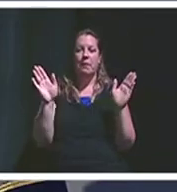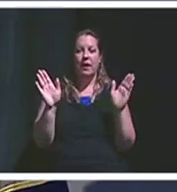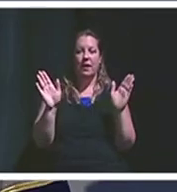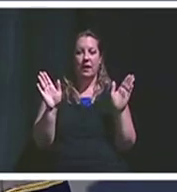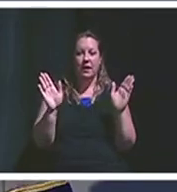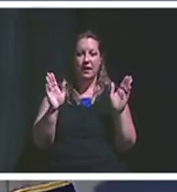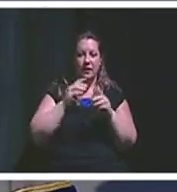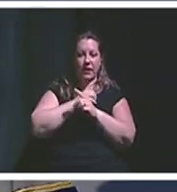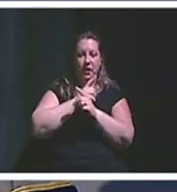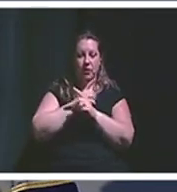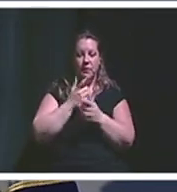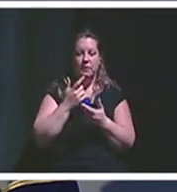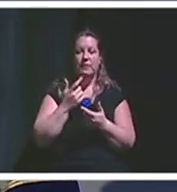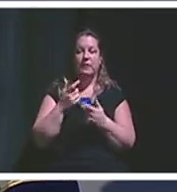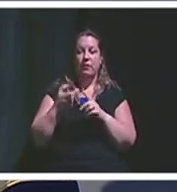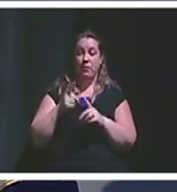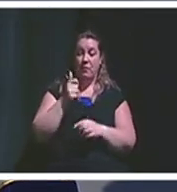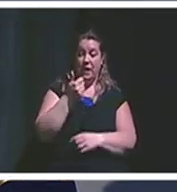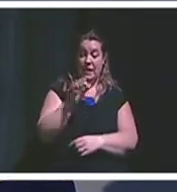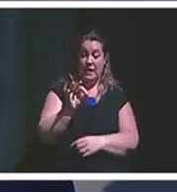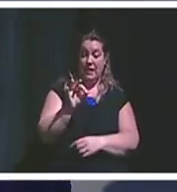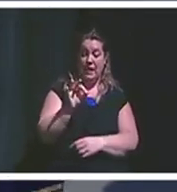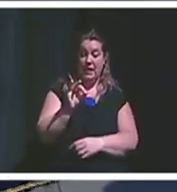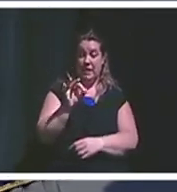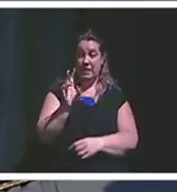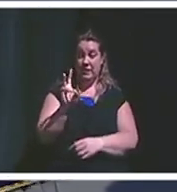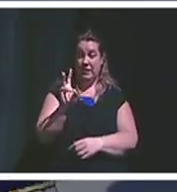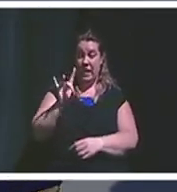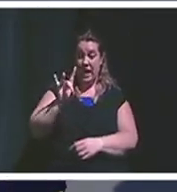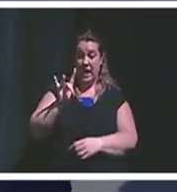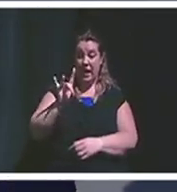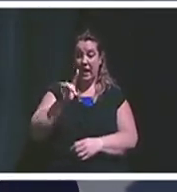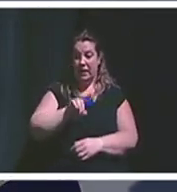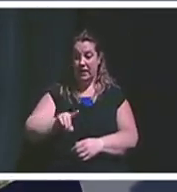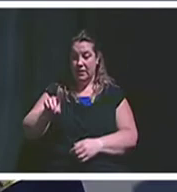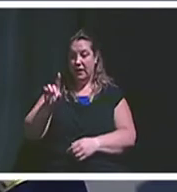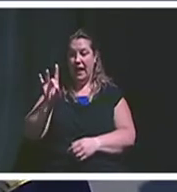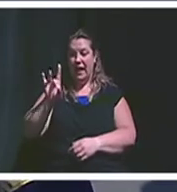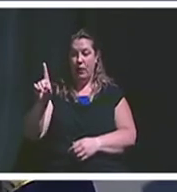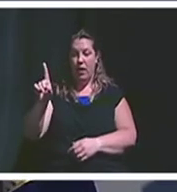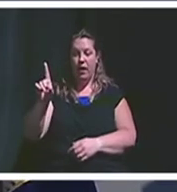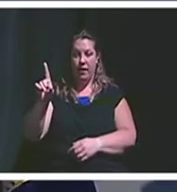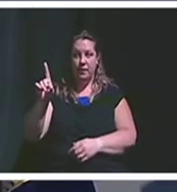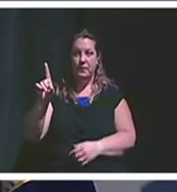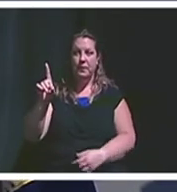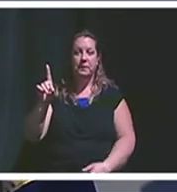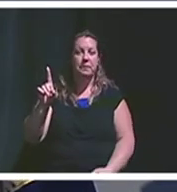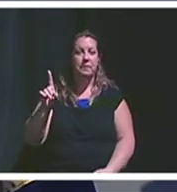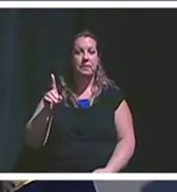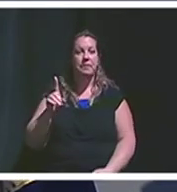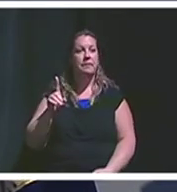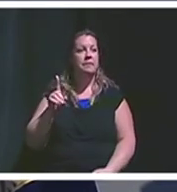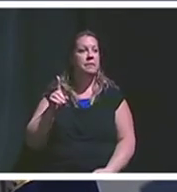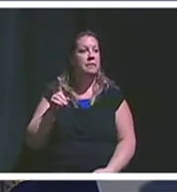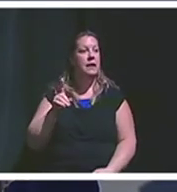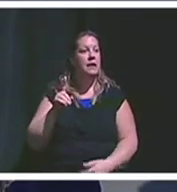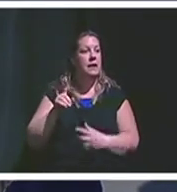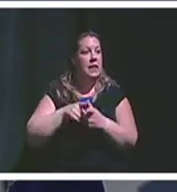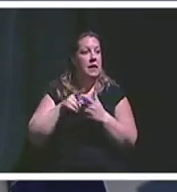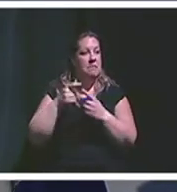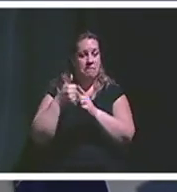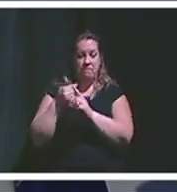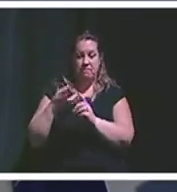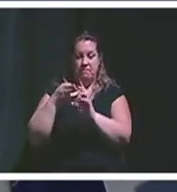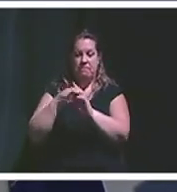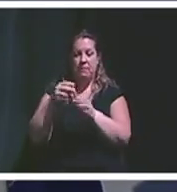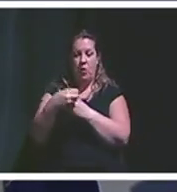in that capacity from 1978 through 1981. He then joined the Office of the Attorney